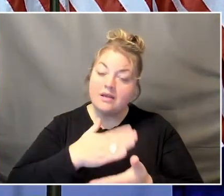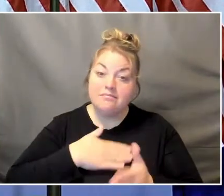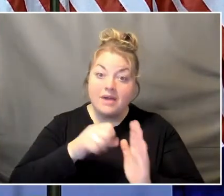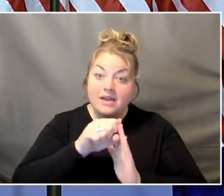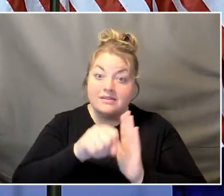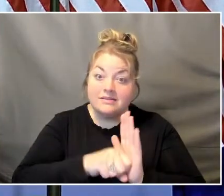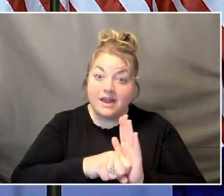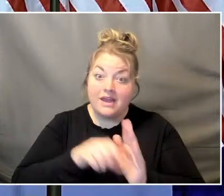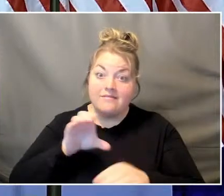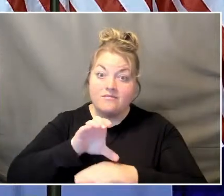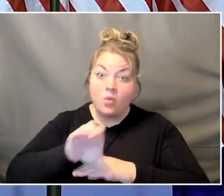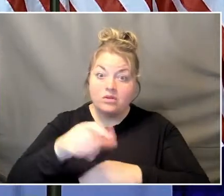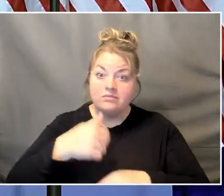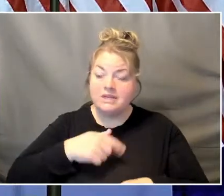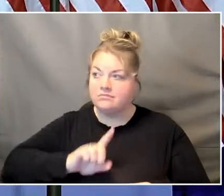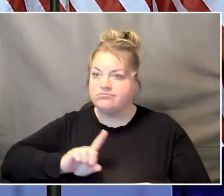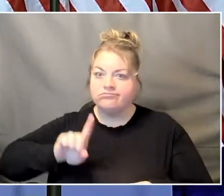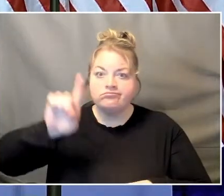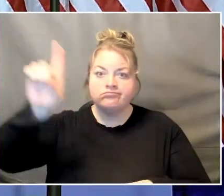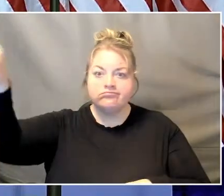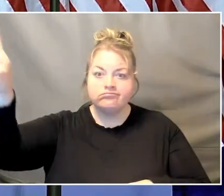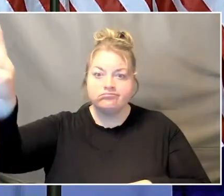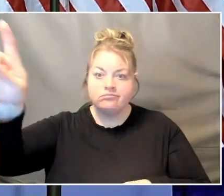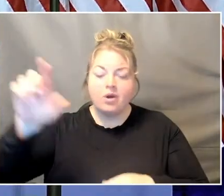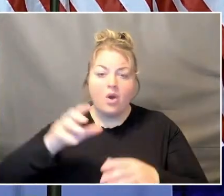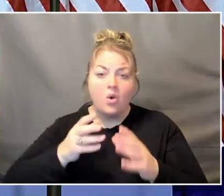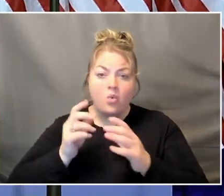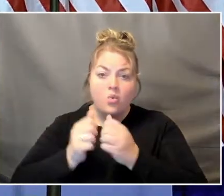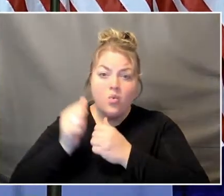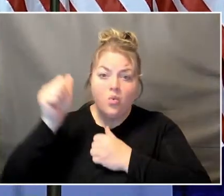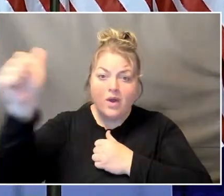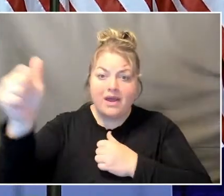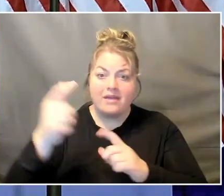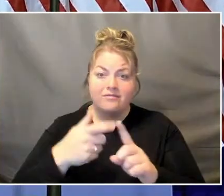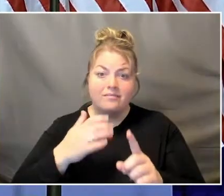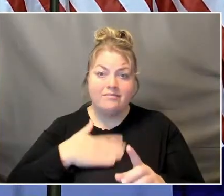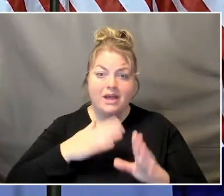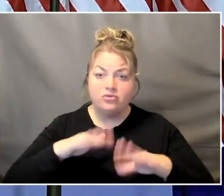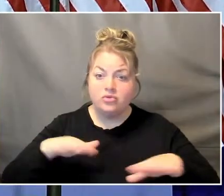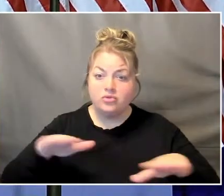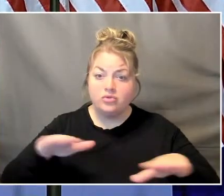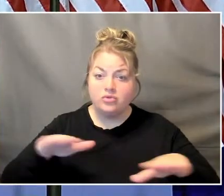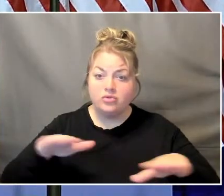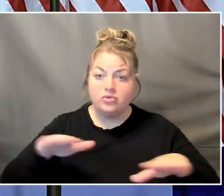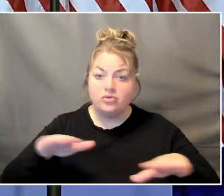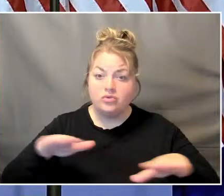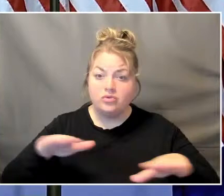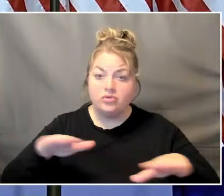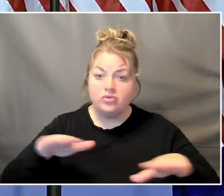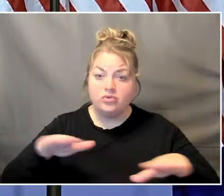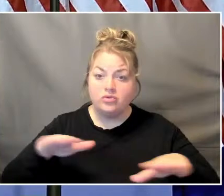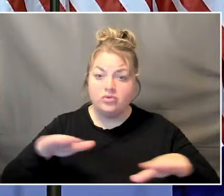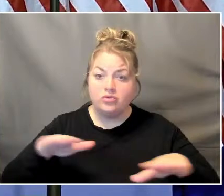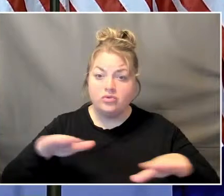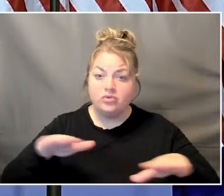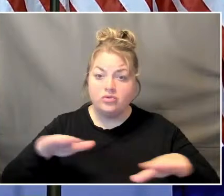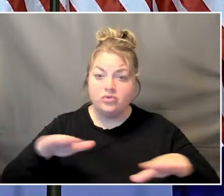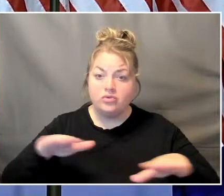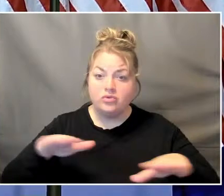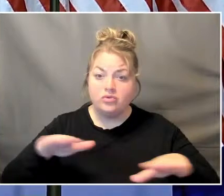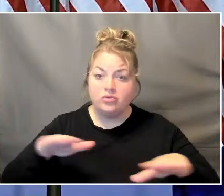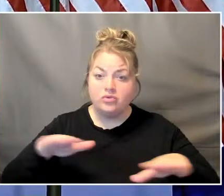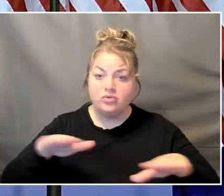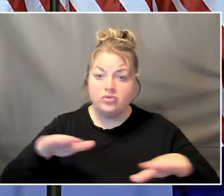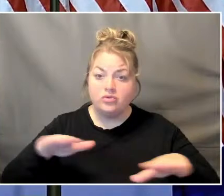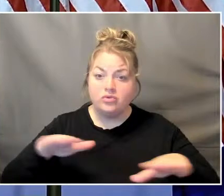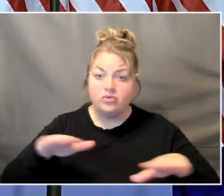home, my community, away from my children, my doctors, rather than to let me access care. So amidst all